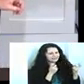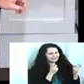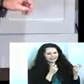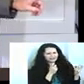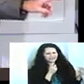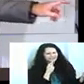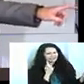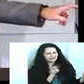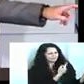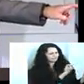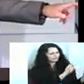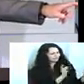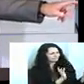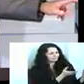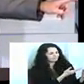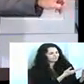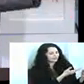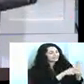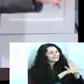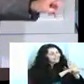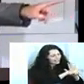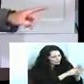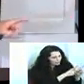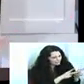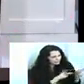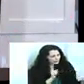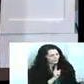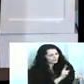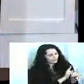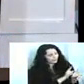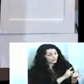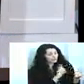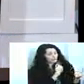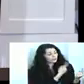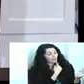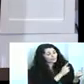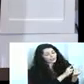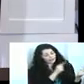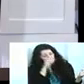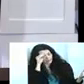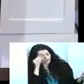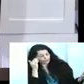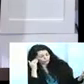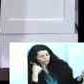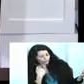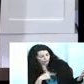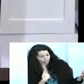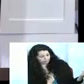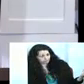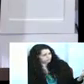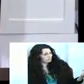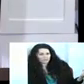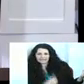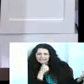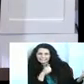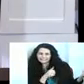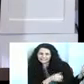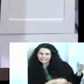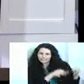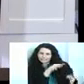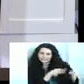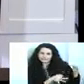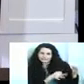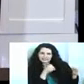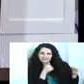say, I met a man who knew everything about me, and he didn't judge me. He